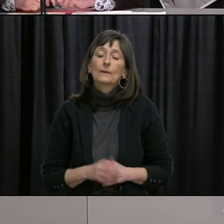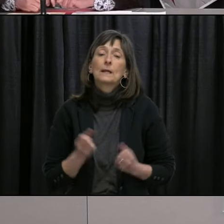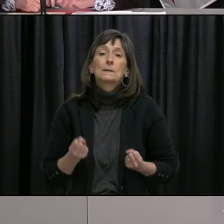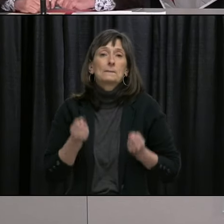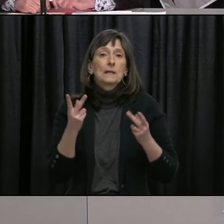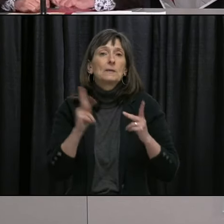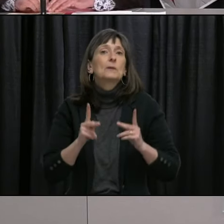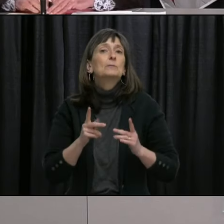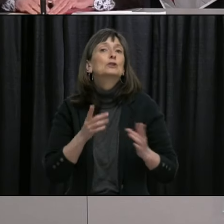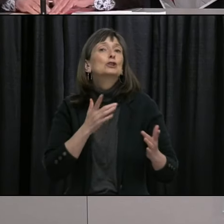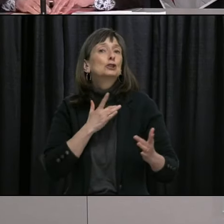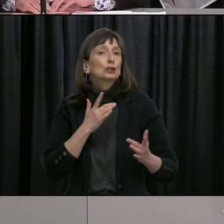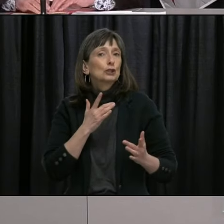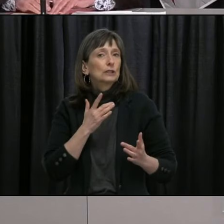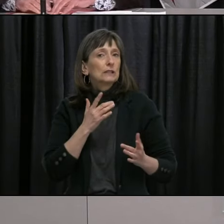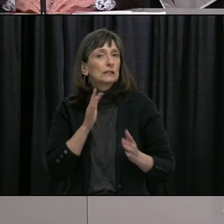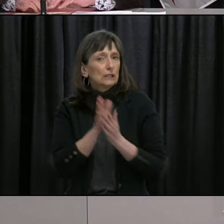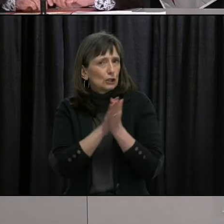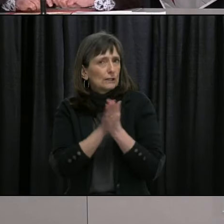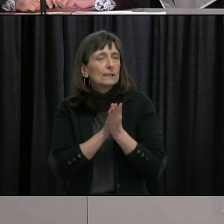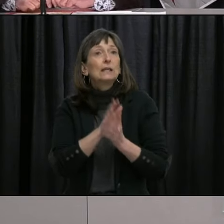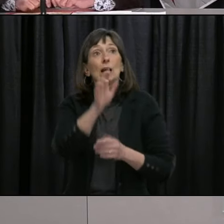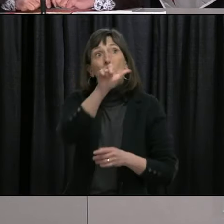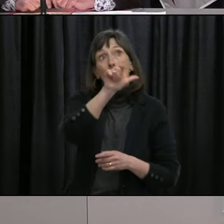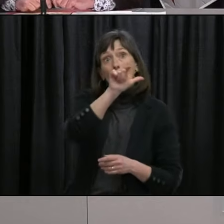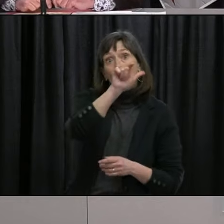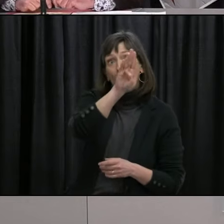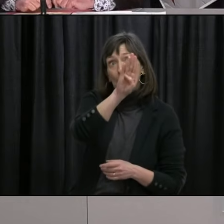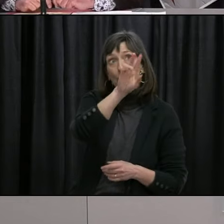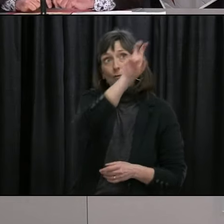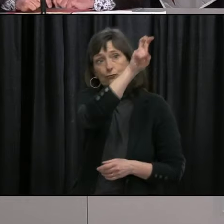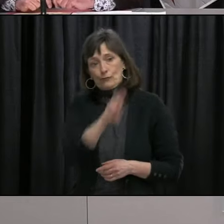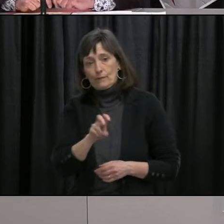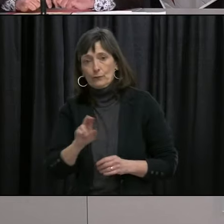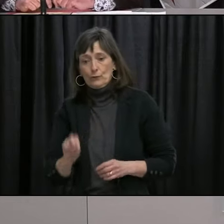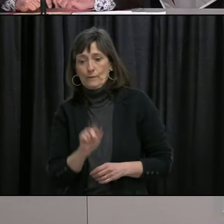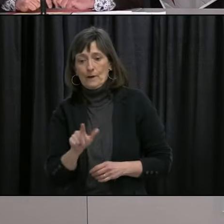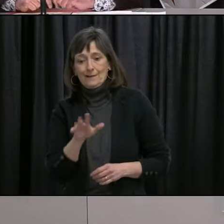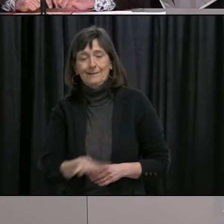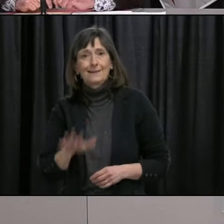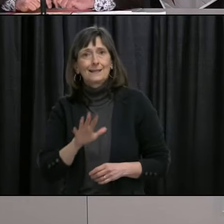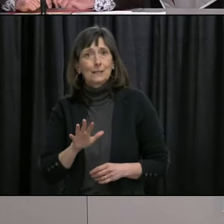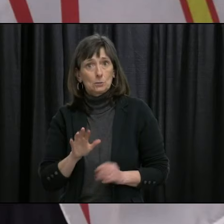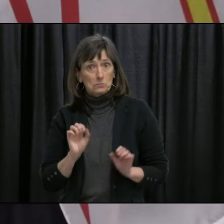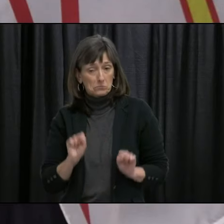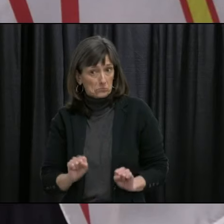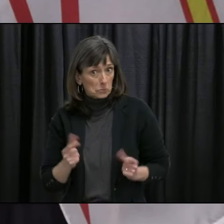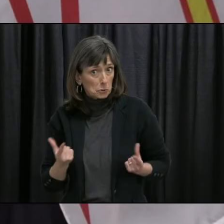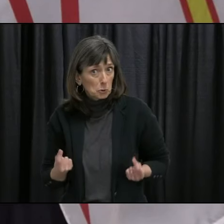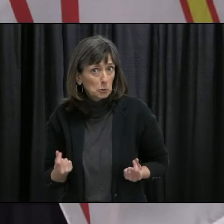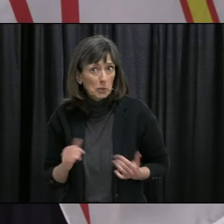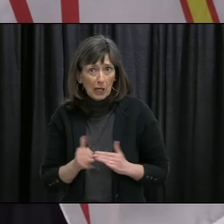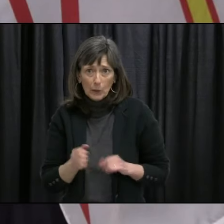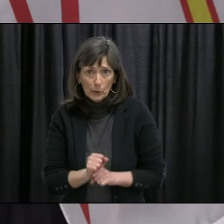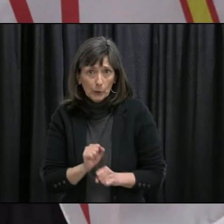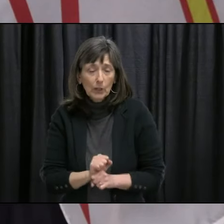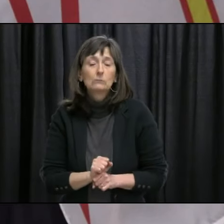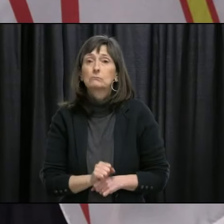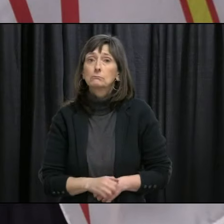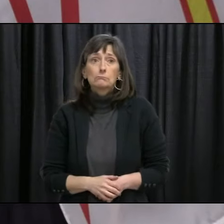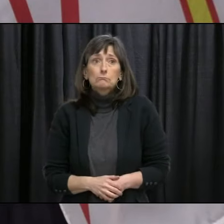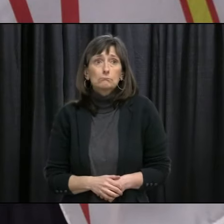to the island during this travel ban. How exactly does that work, or is that allowed? So we've placed no restrictions from a